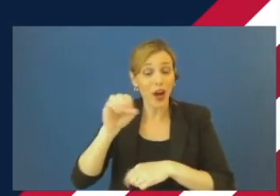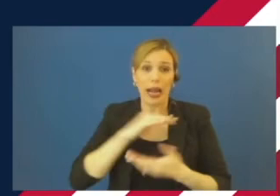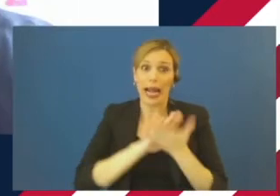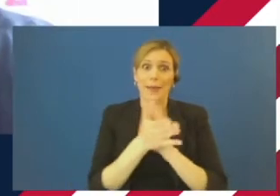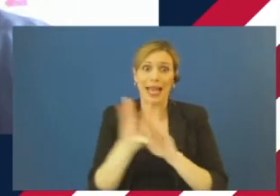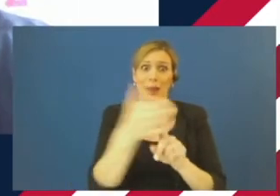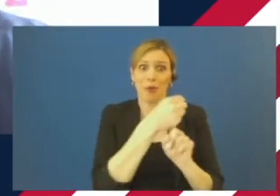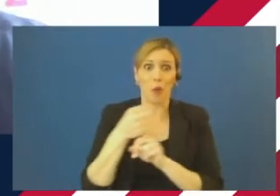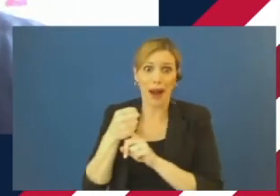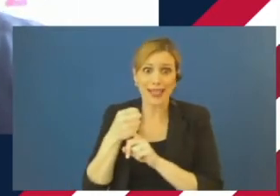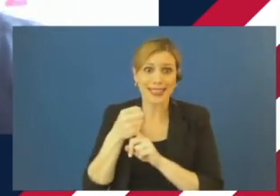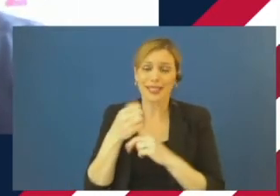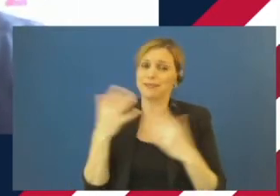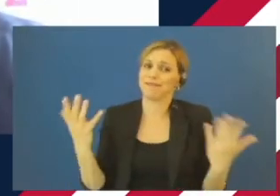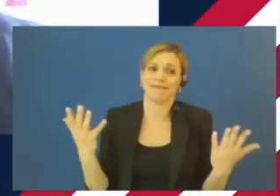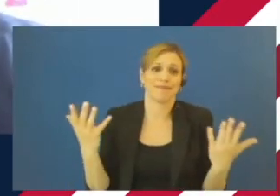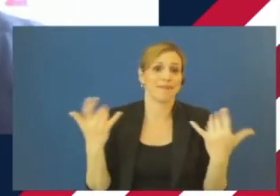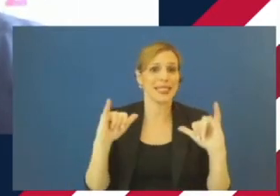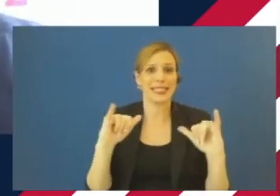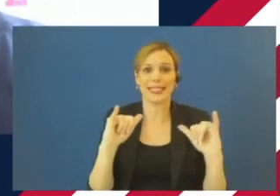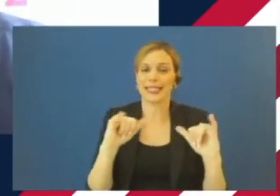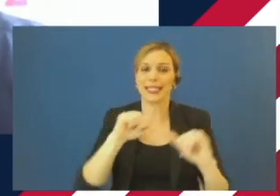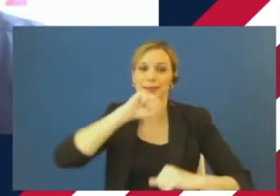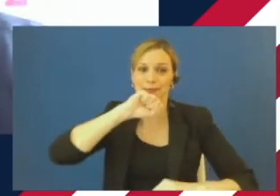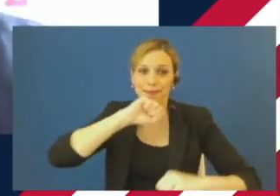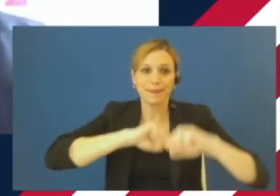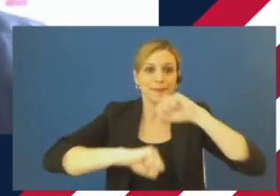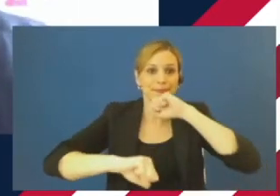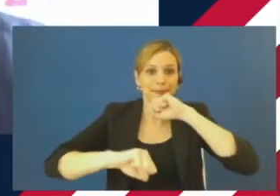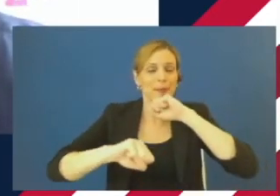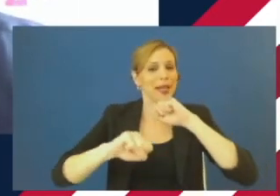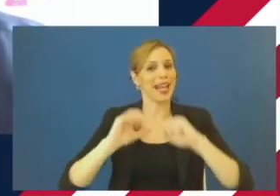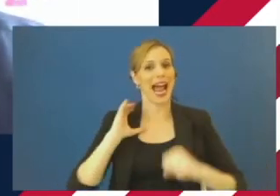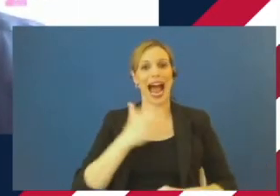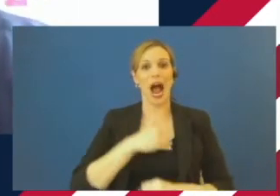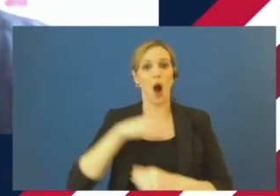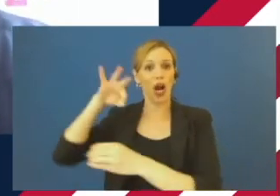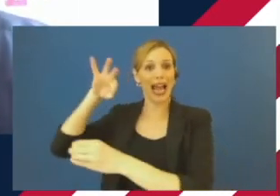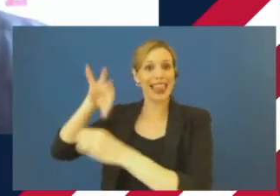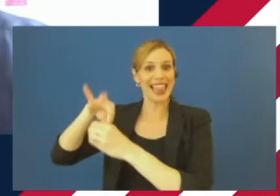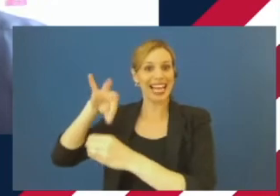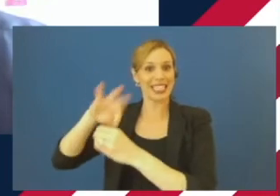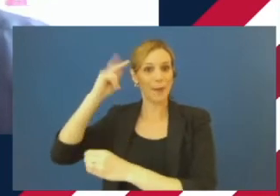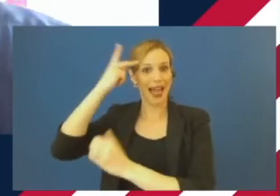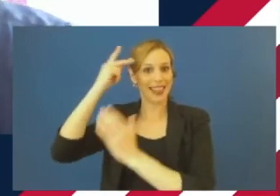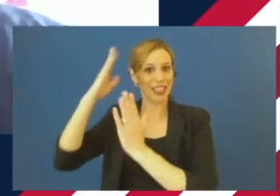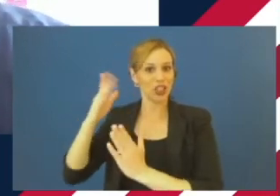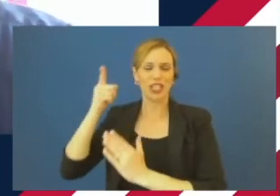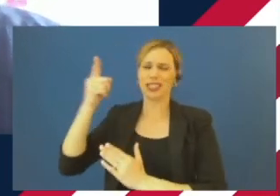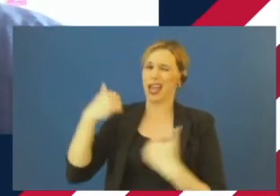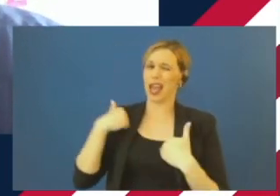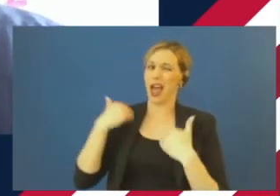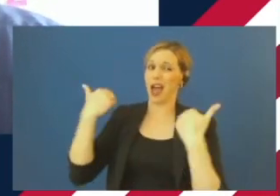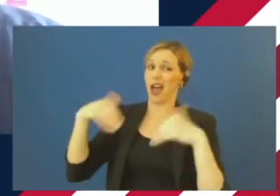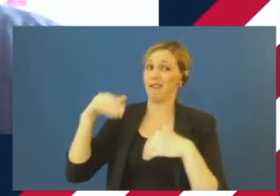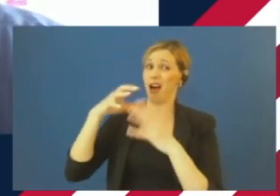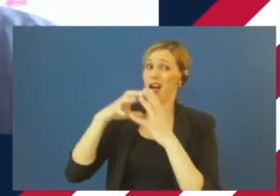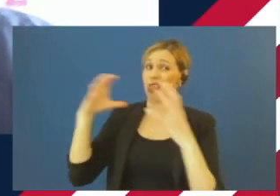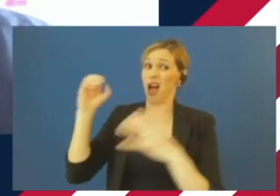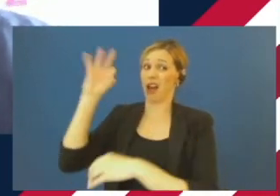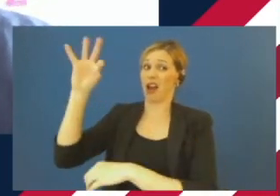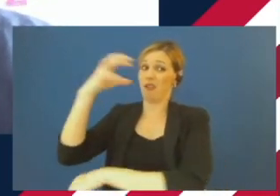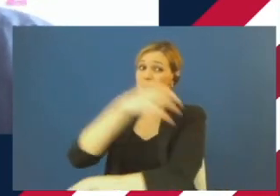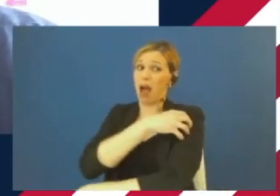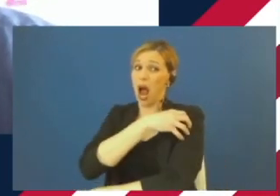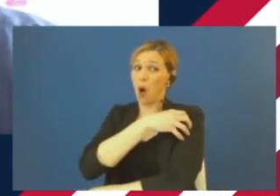our elected leaders have a lot of power. You know, it's companies like McDonald's and many others that get contracts from the